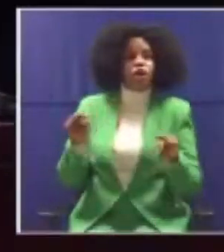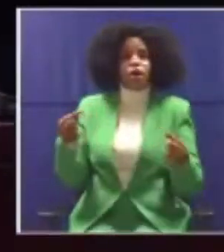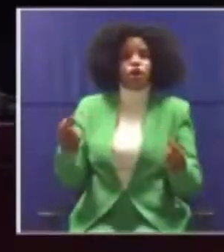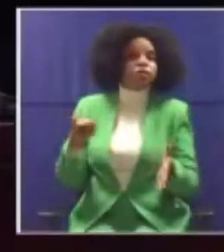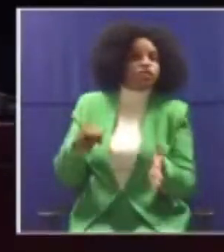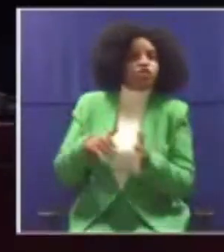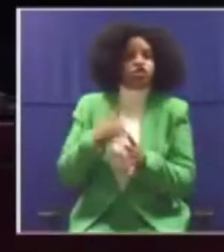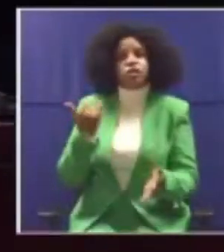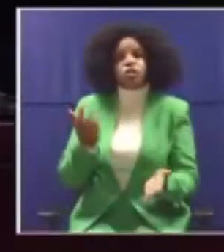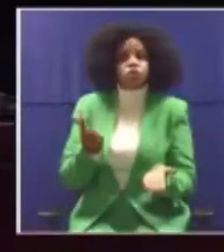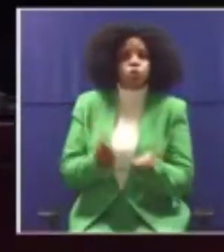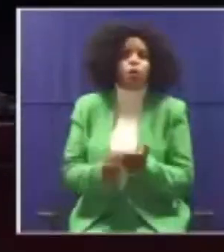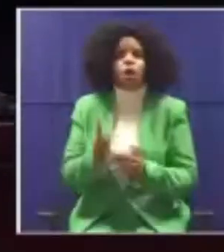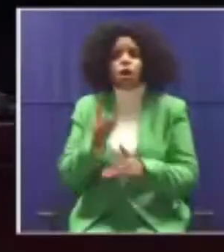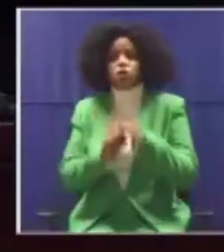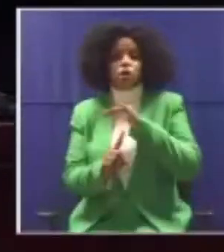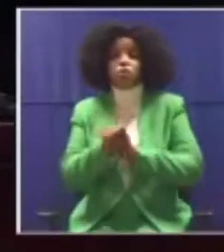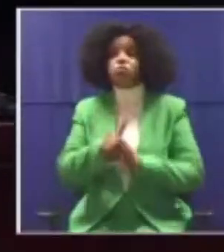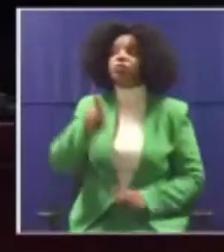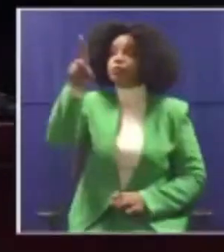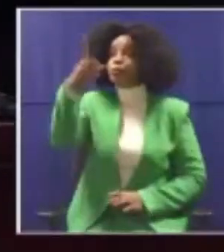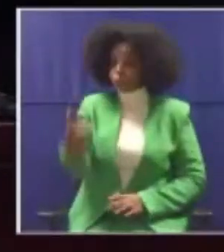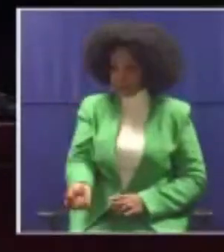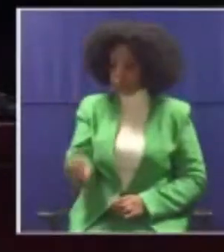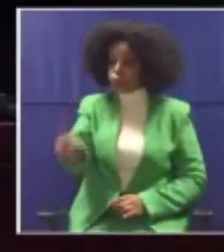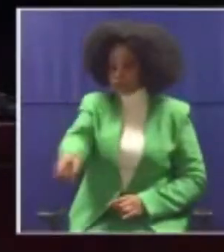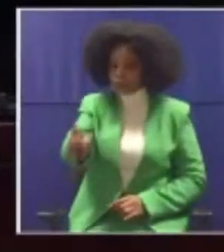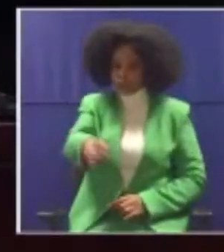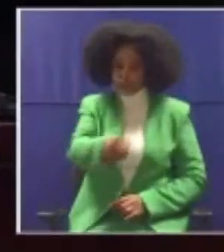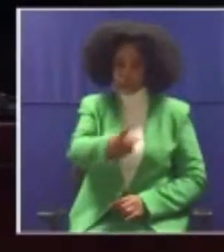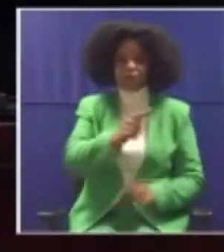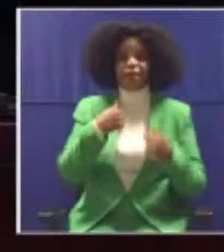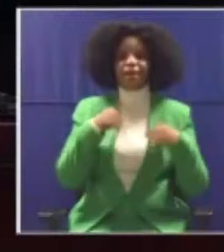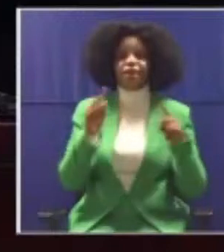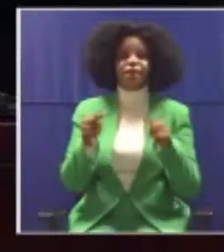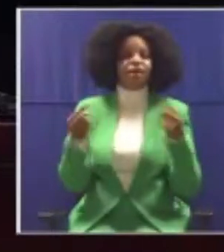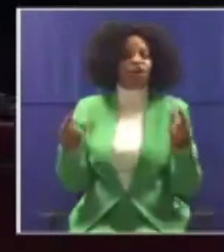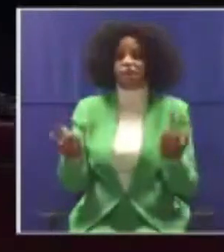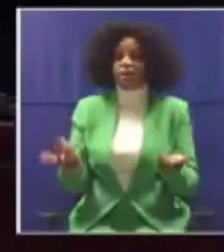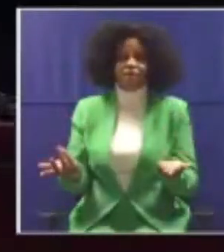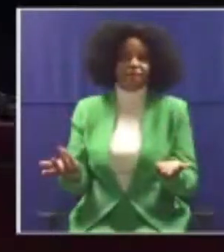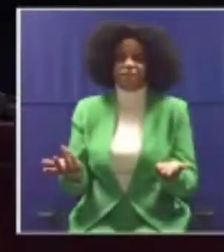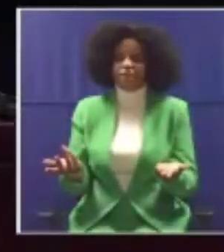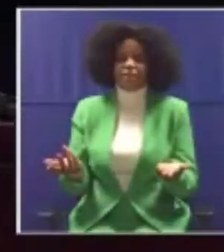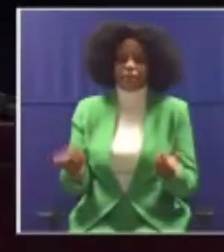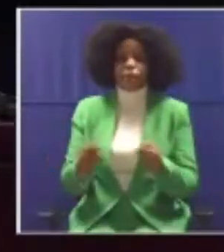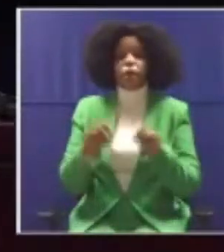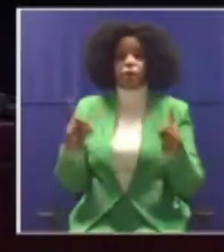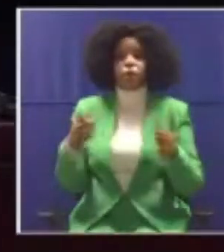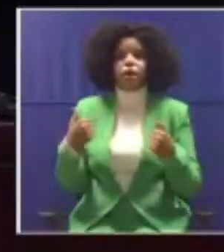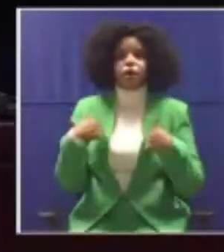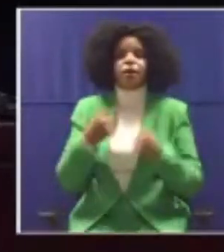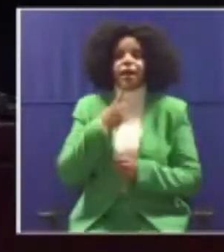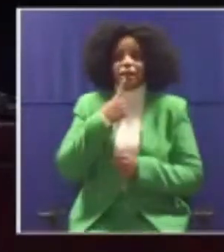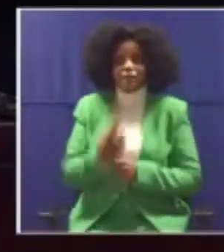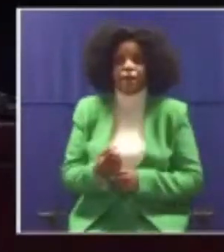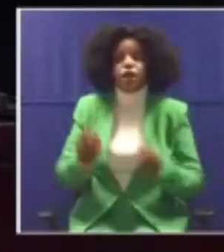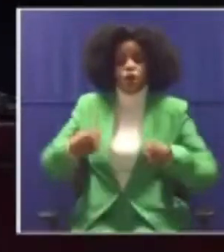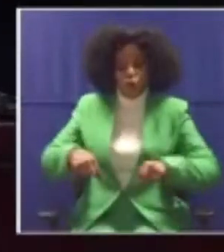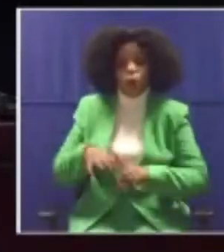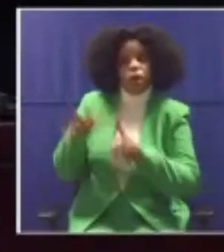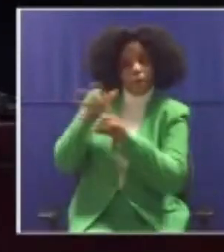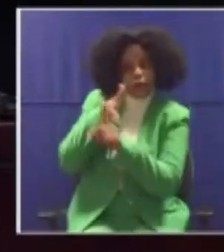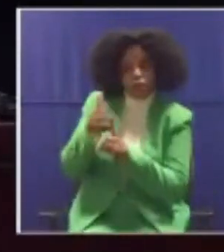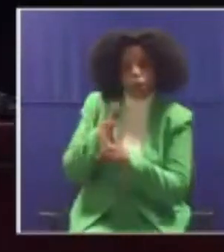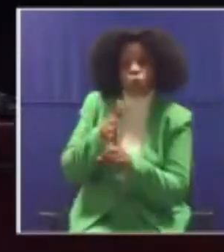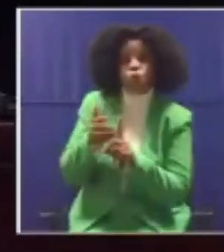Uganda and say, you shall do this. But the point I'm making is that we will persuade them. We will engage